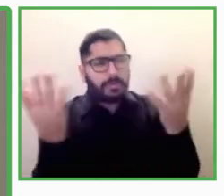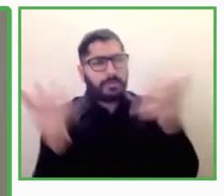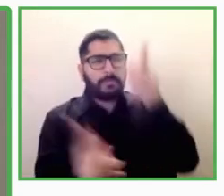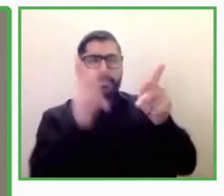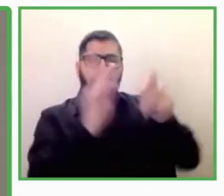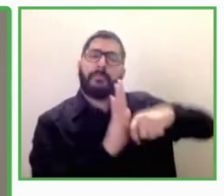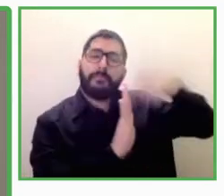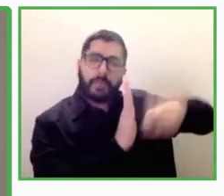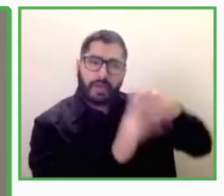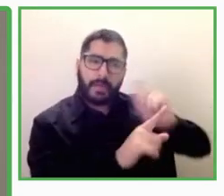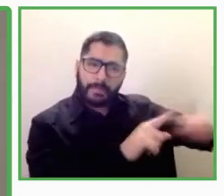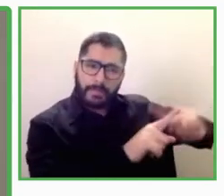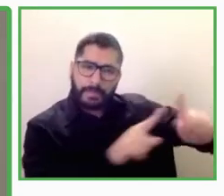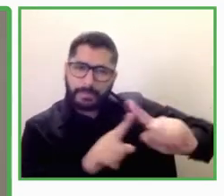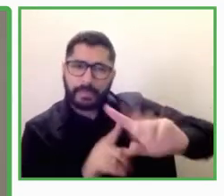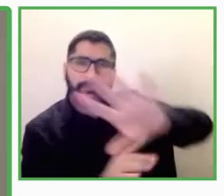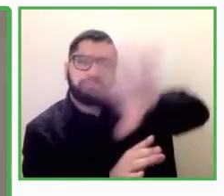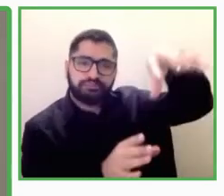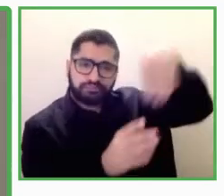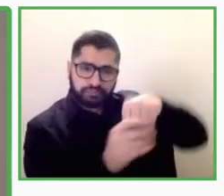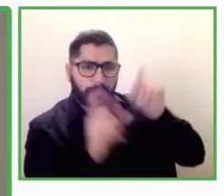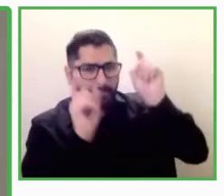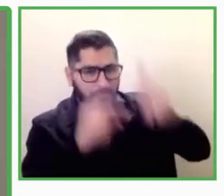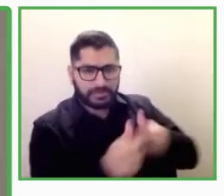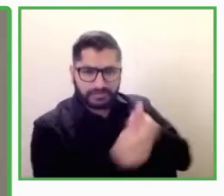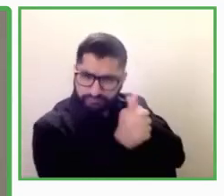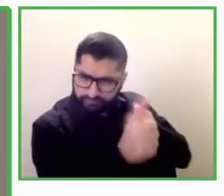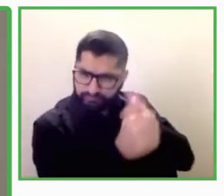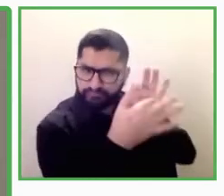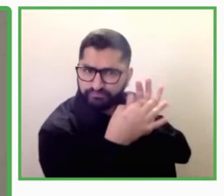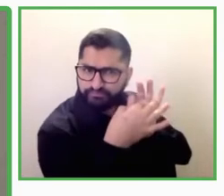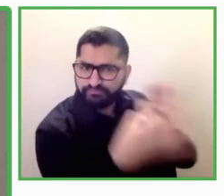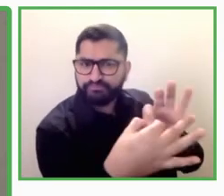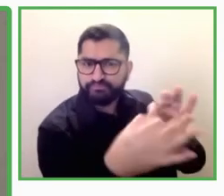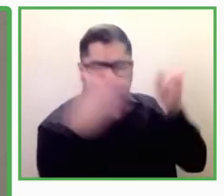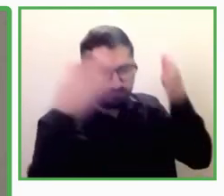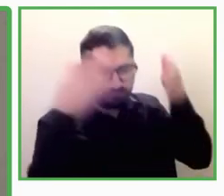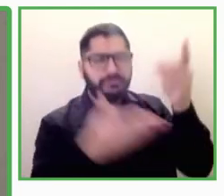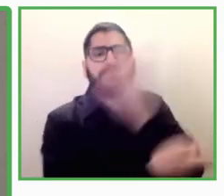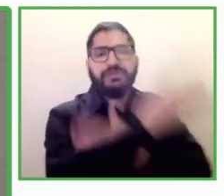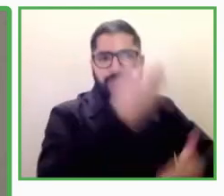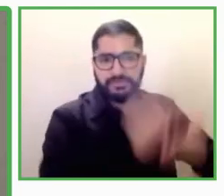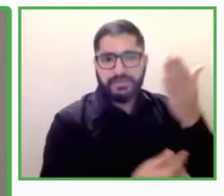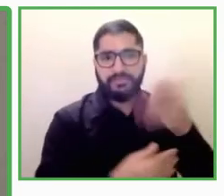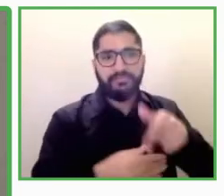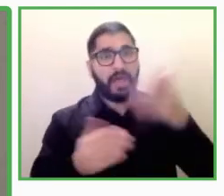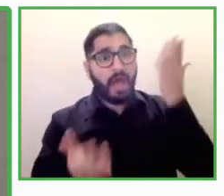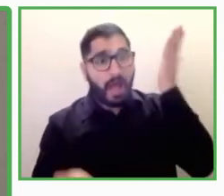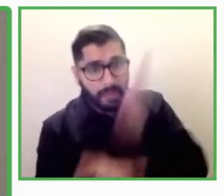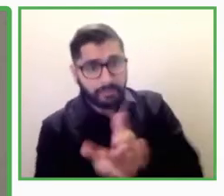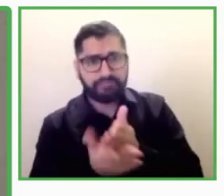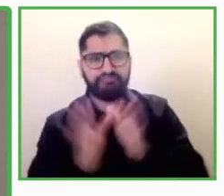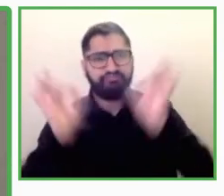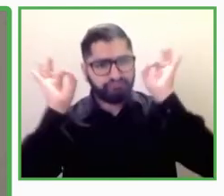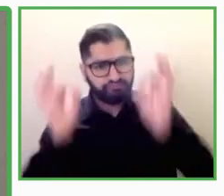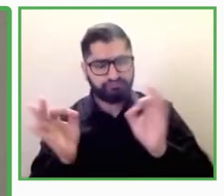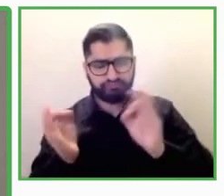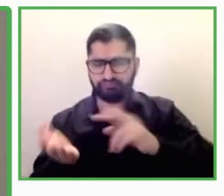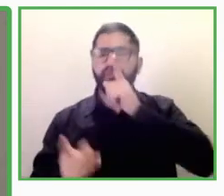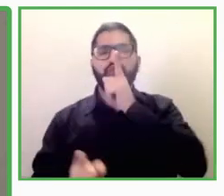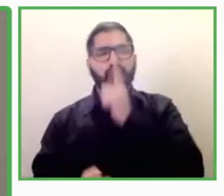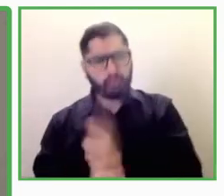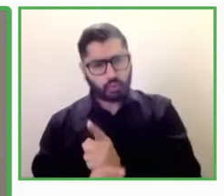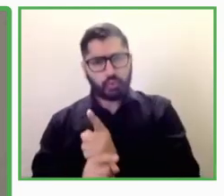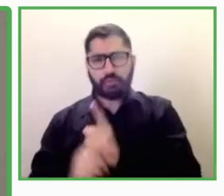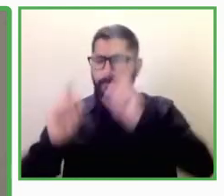find this continuum reference of talent of disabled people. And from that talent, we need to